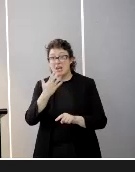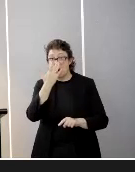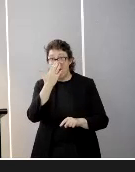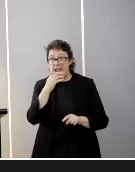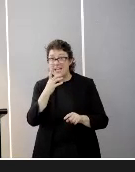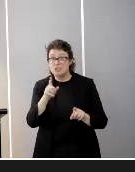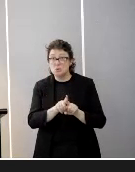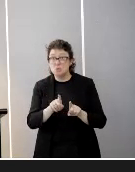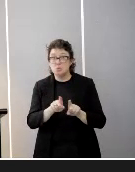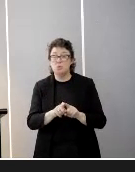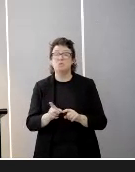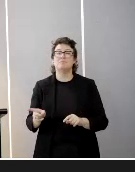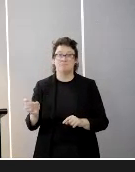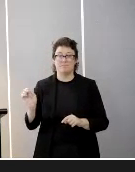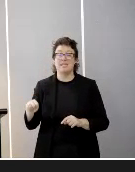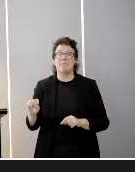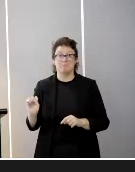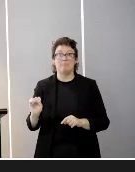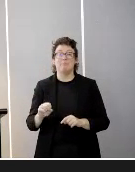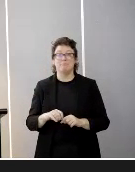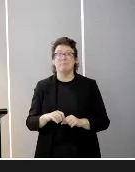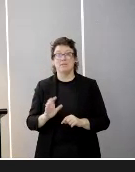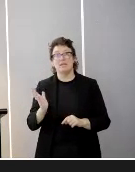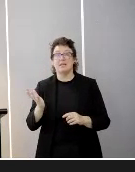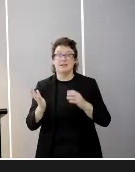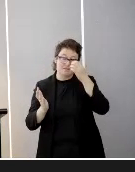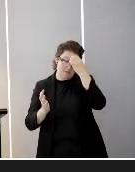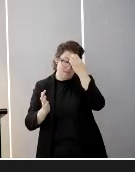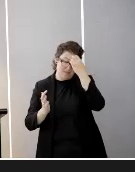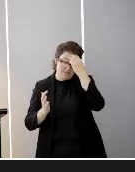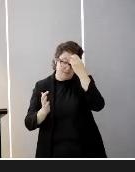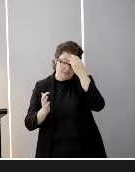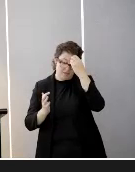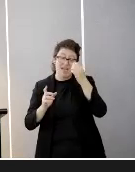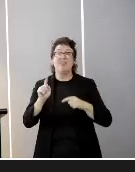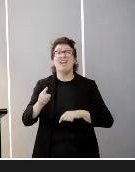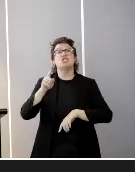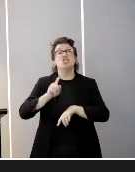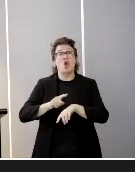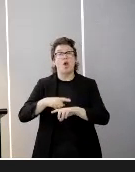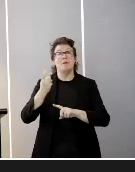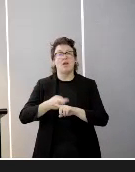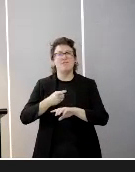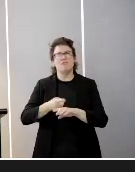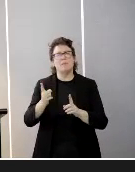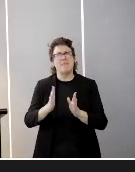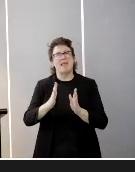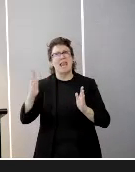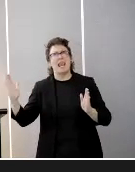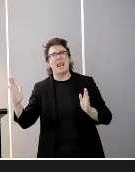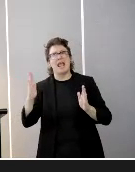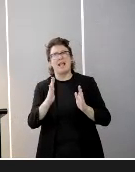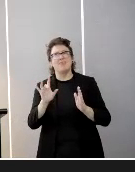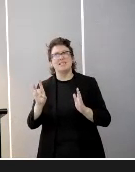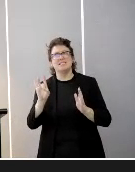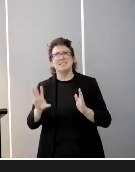Yeah, this for the timing of the rhythm for sure, but I don't know about the length, whether the length